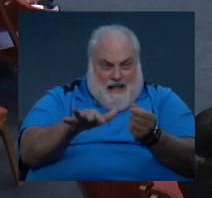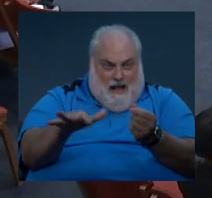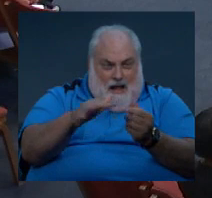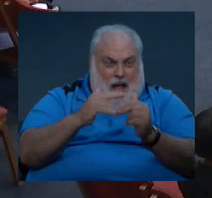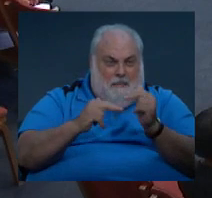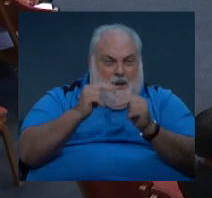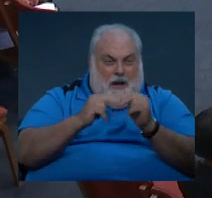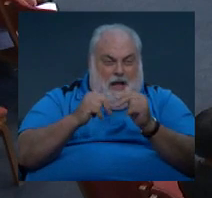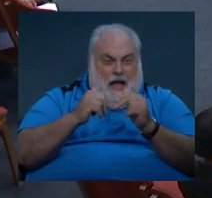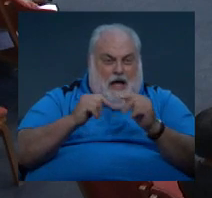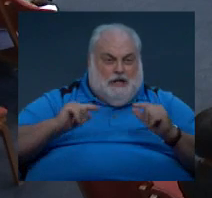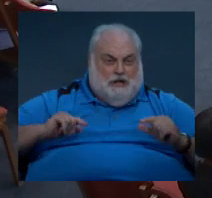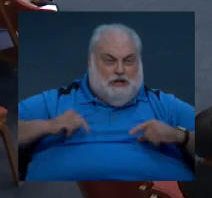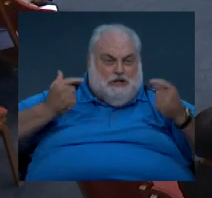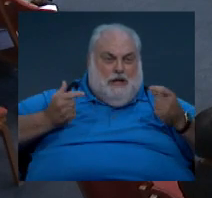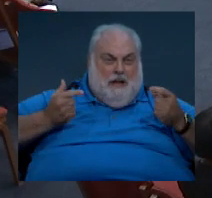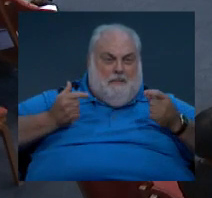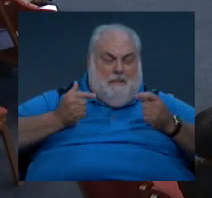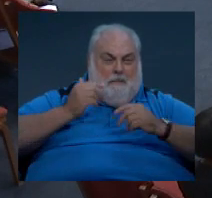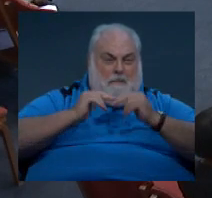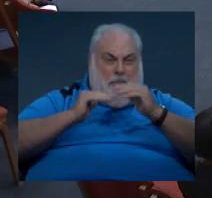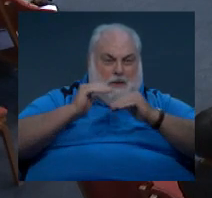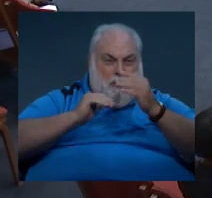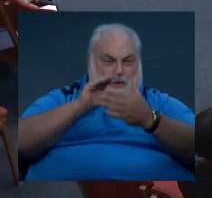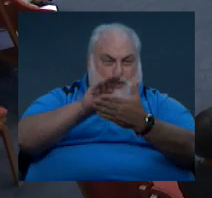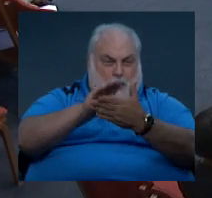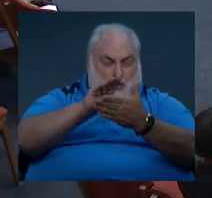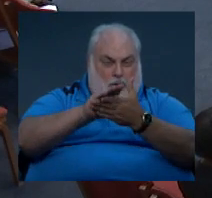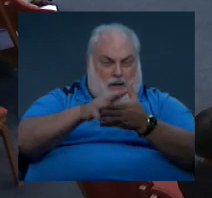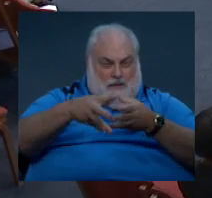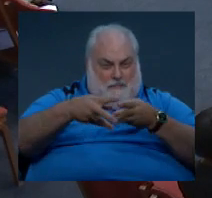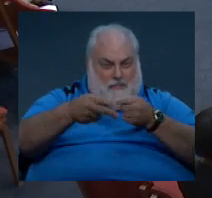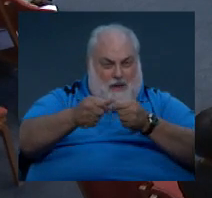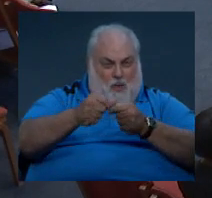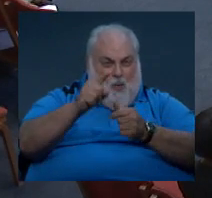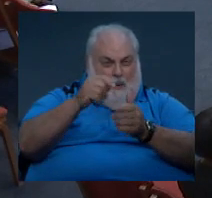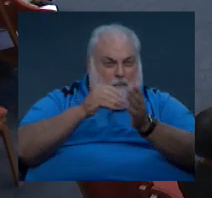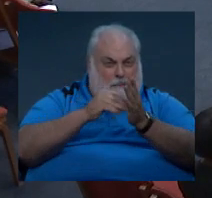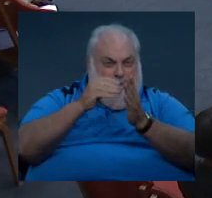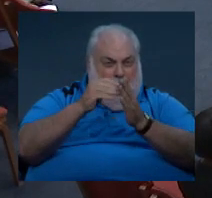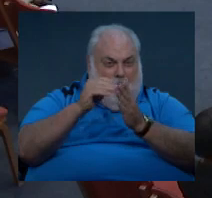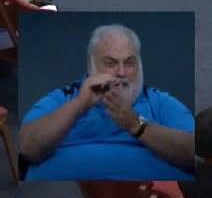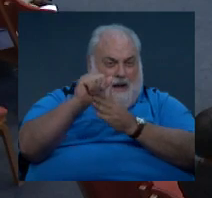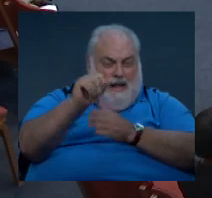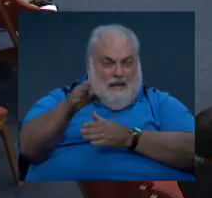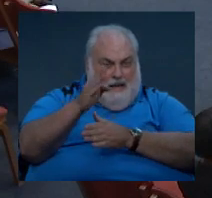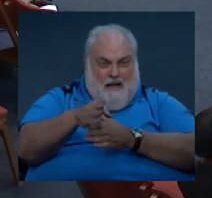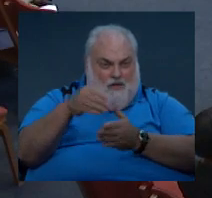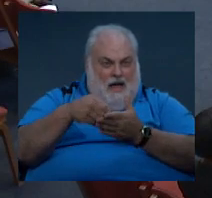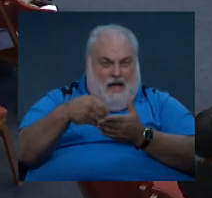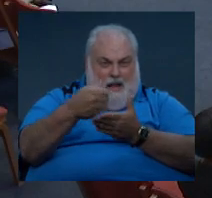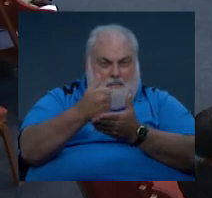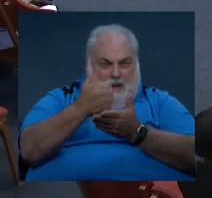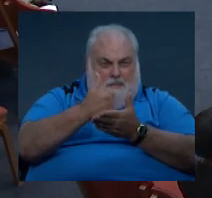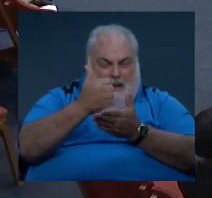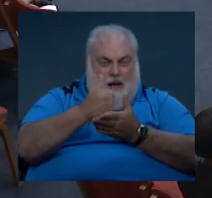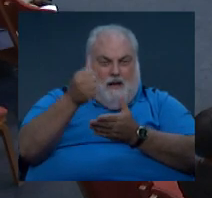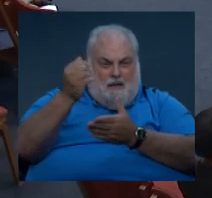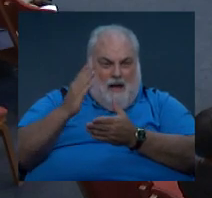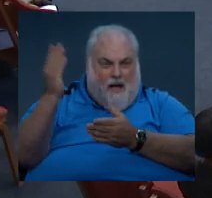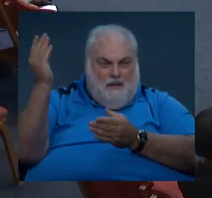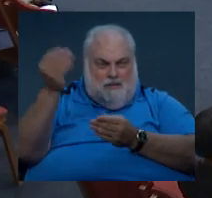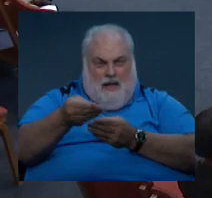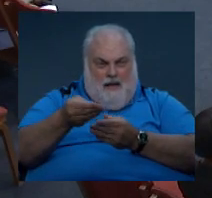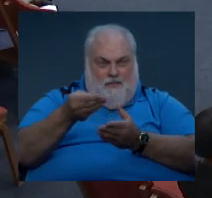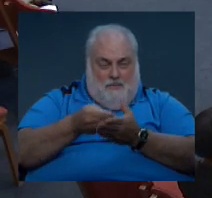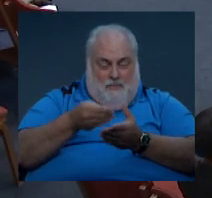built a gymnasium, built a school. And we spent $1 million and never had a building fund. God just brought the